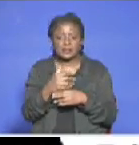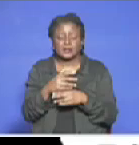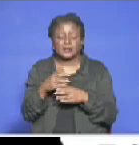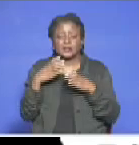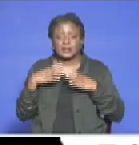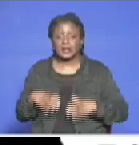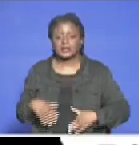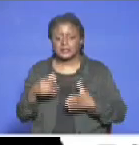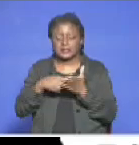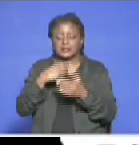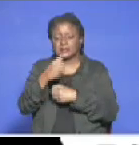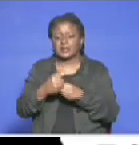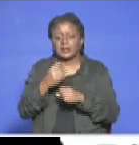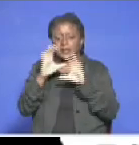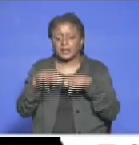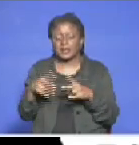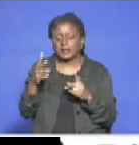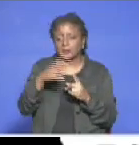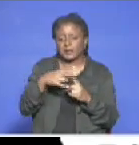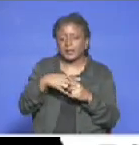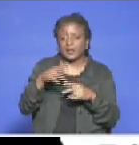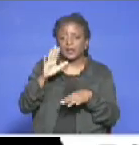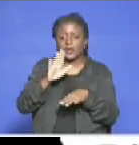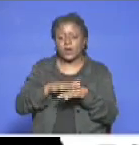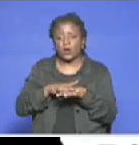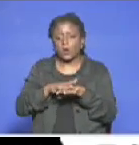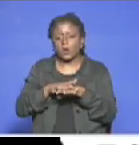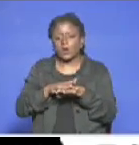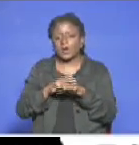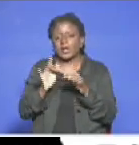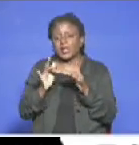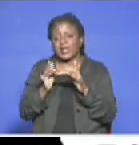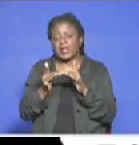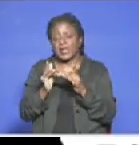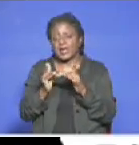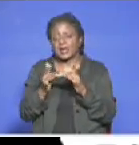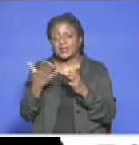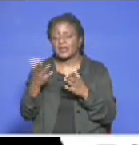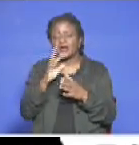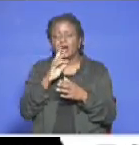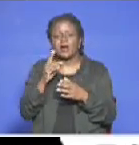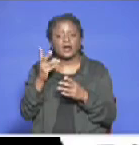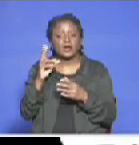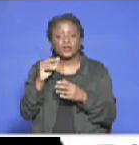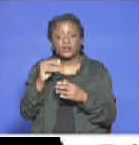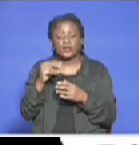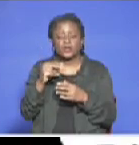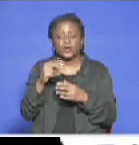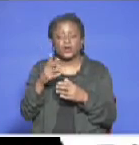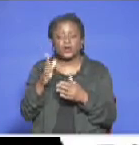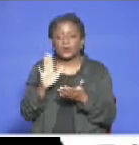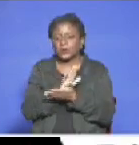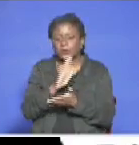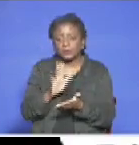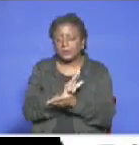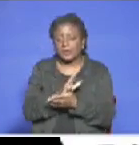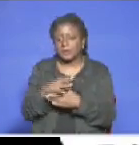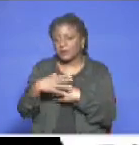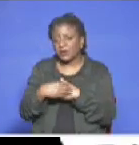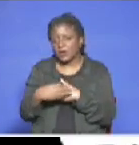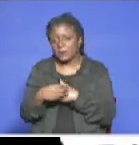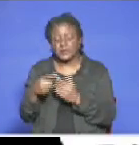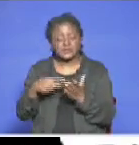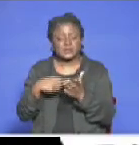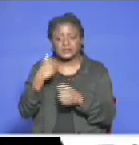year can apply through an online portal. So there are no hard copies this year. You don't have to worry about finding out where to drop off